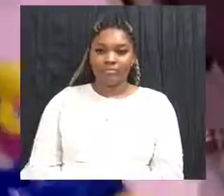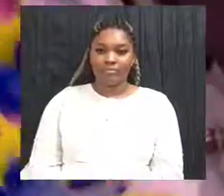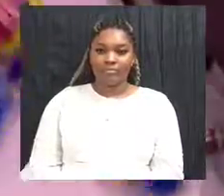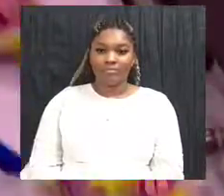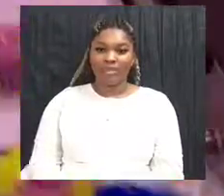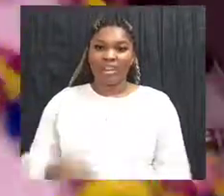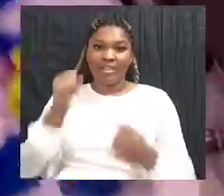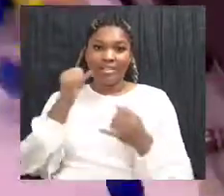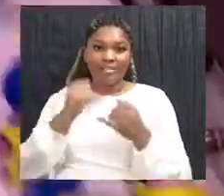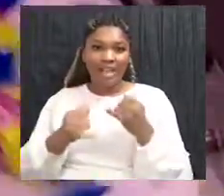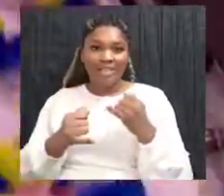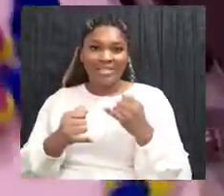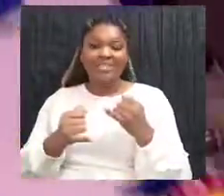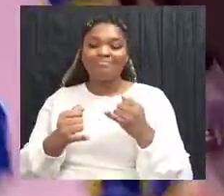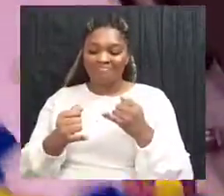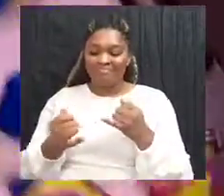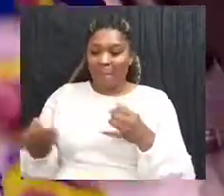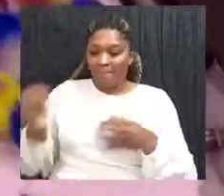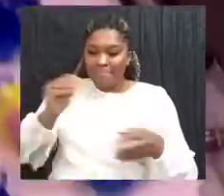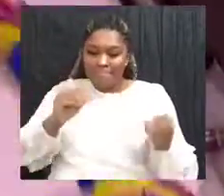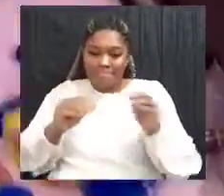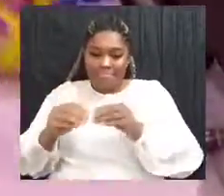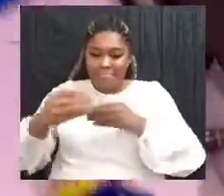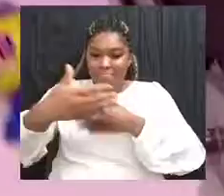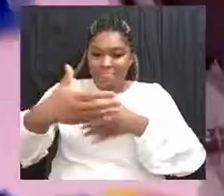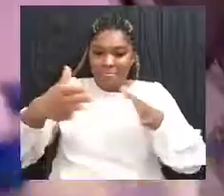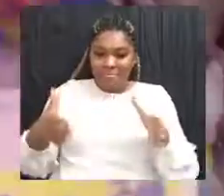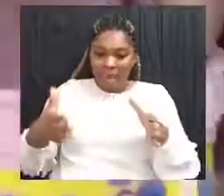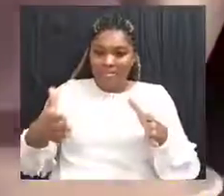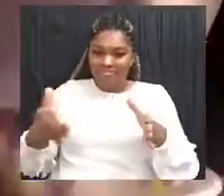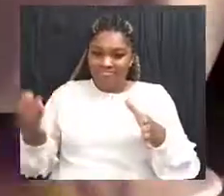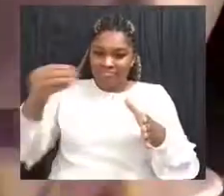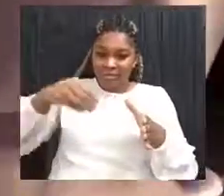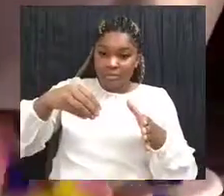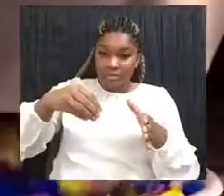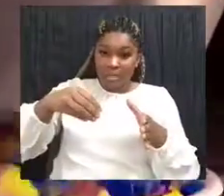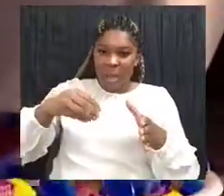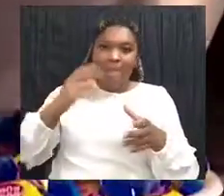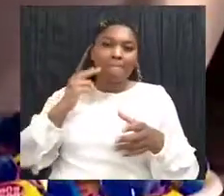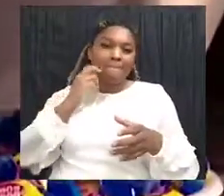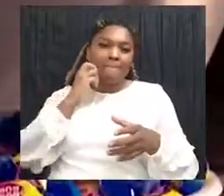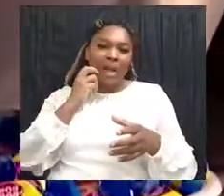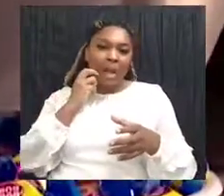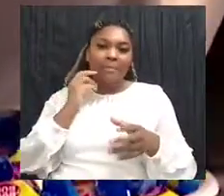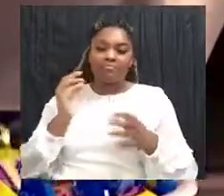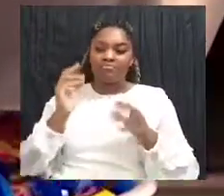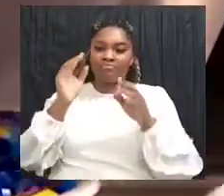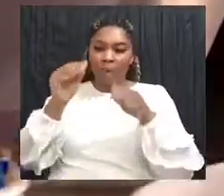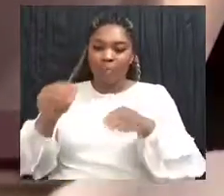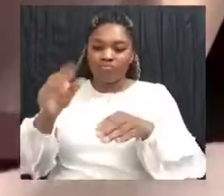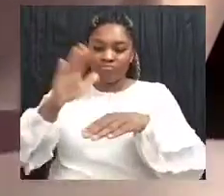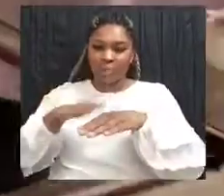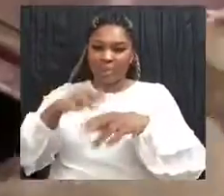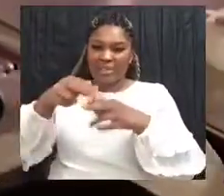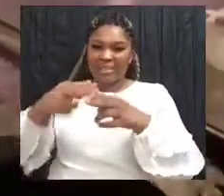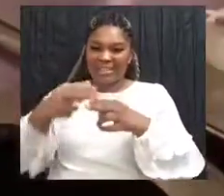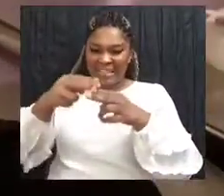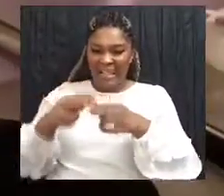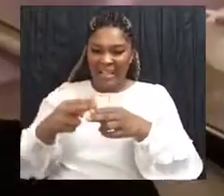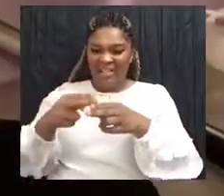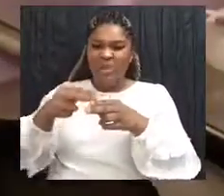Last stop, packaging. The bubblegum moves on to a scale that automatically weighs out the right amount per